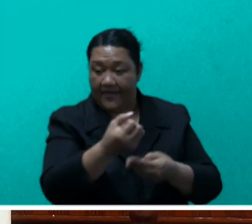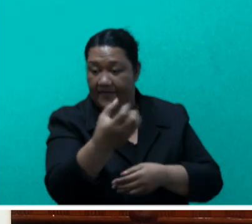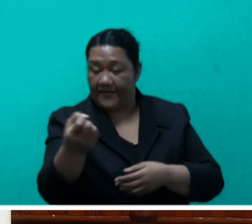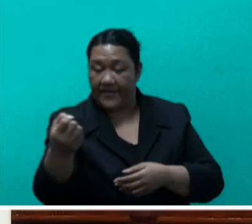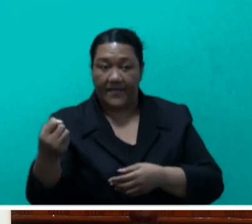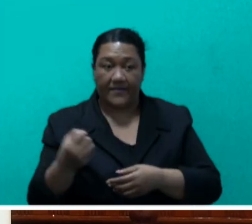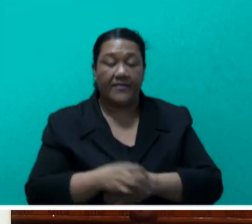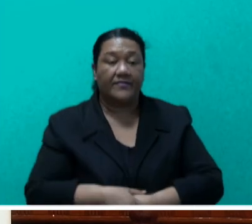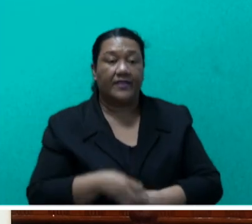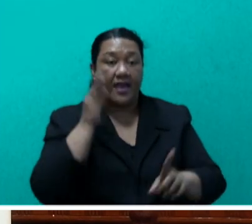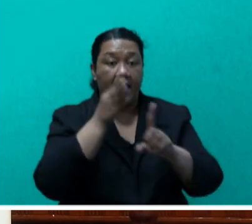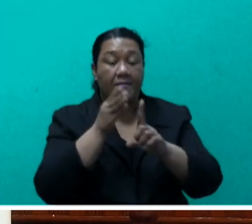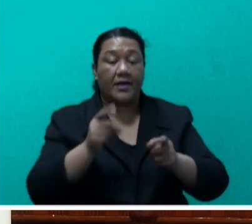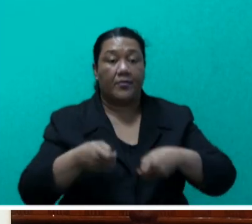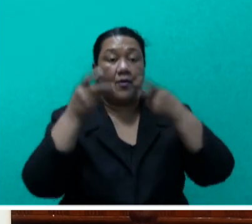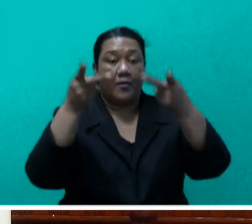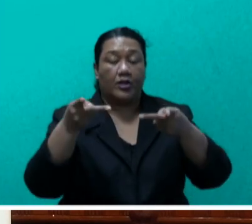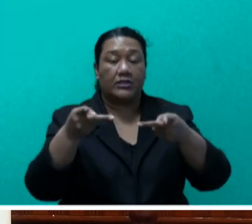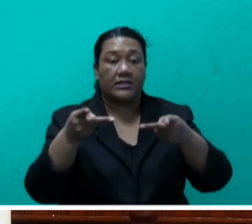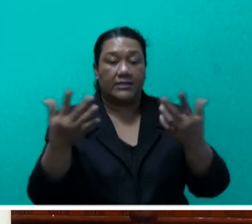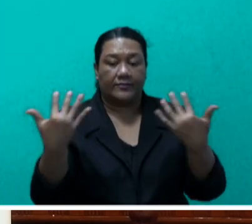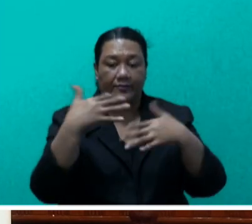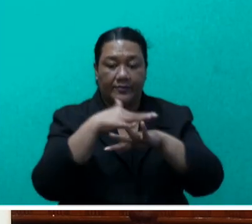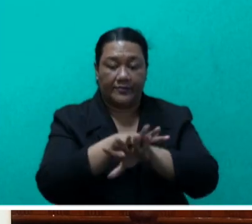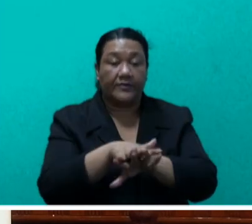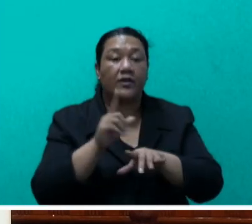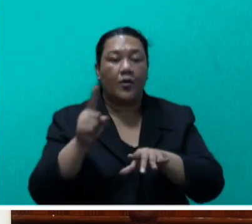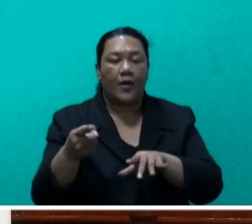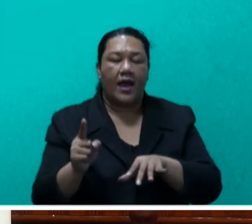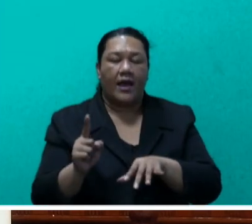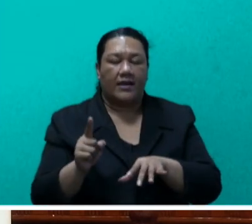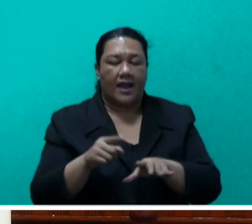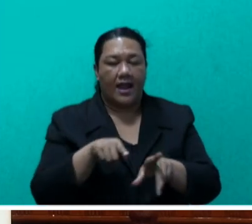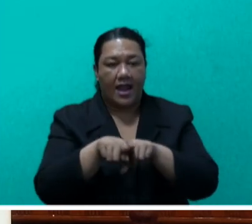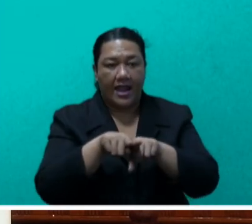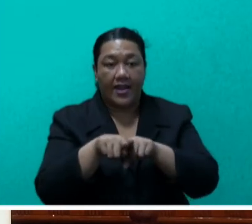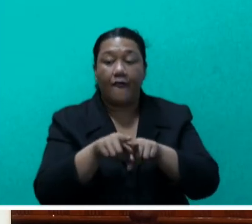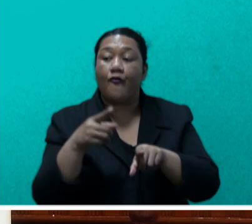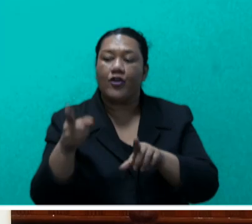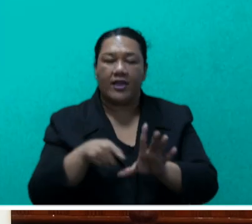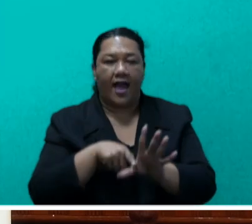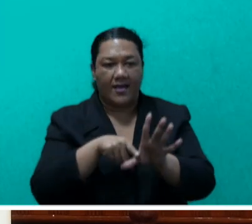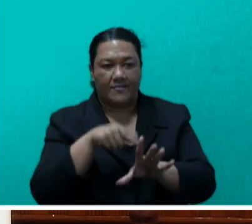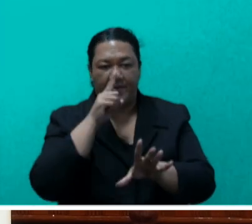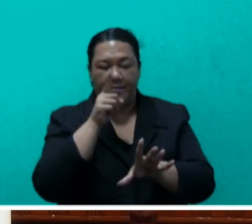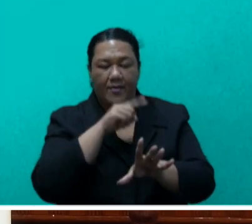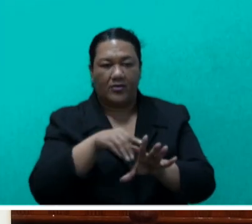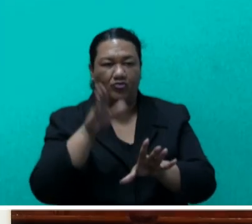is aimed at promoting interactive learning for our young people when they visit the